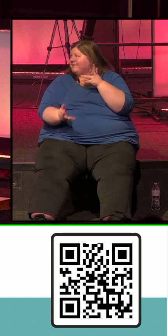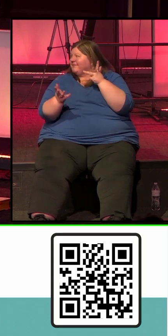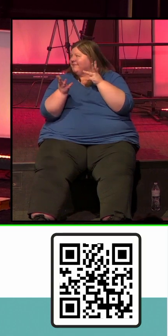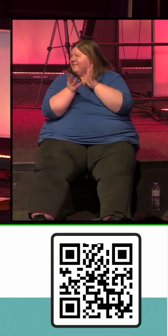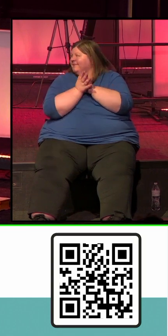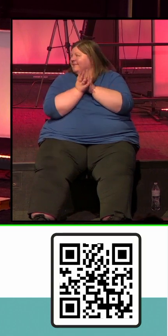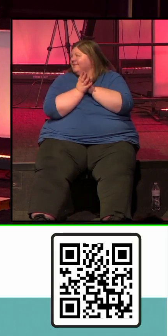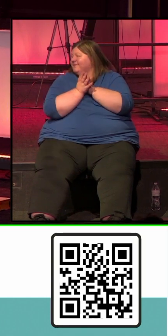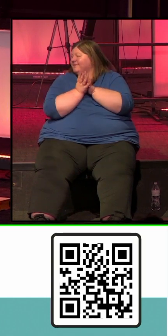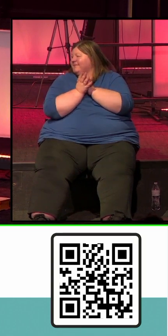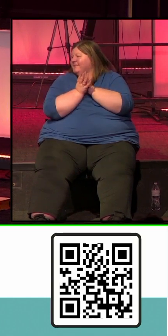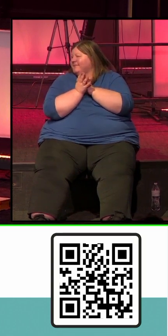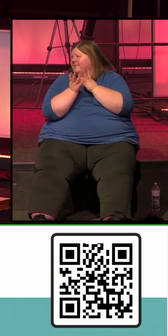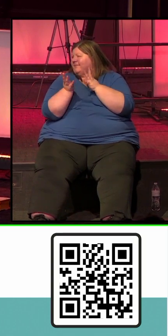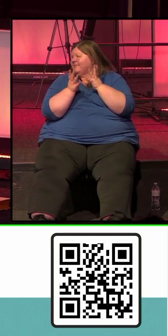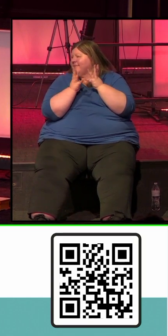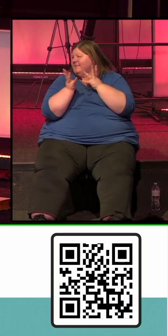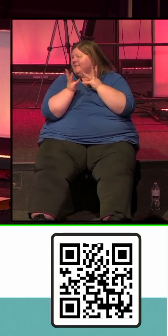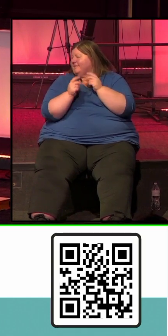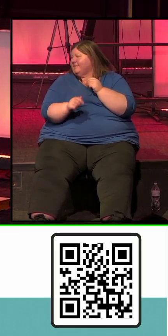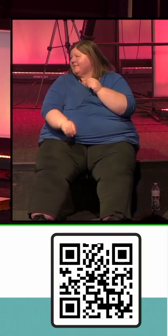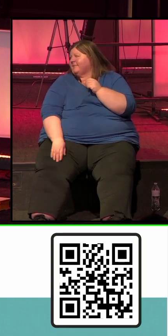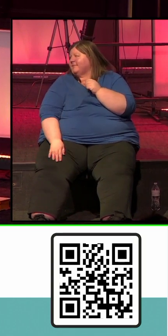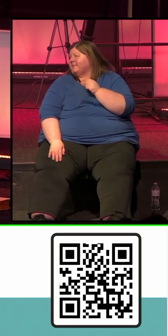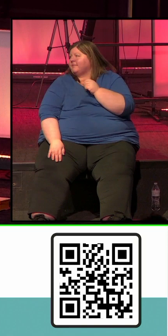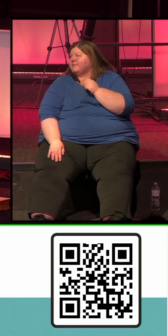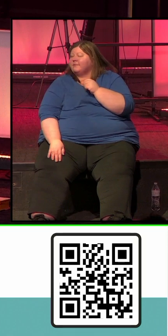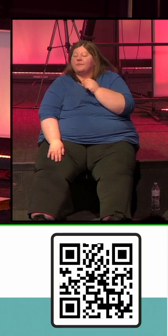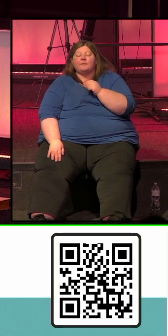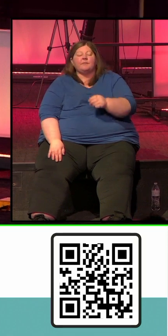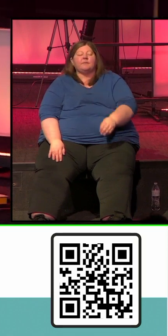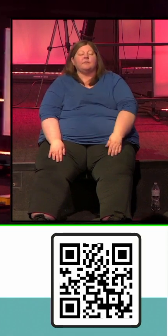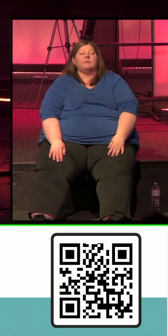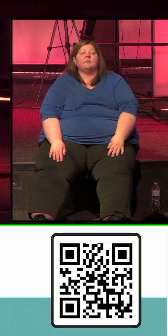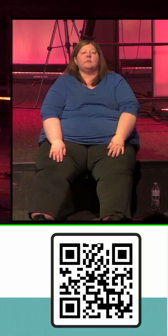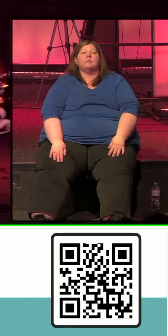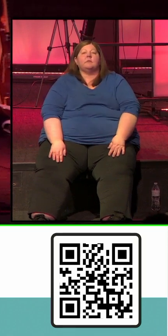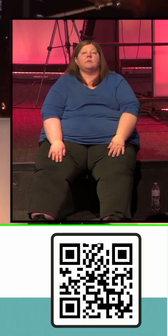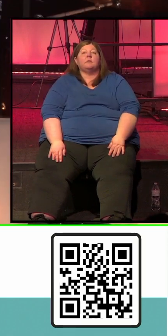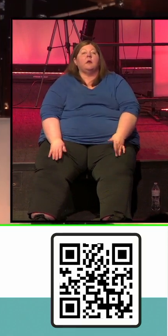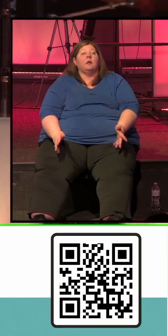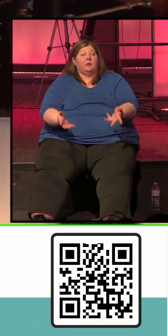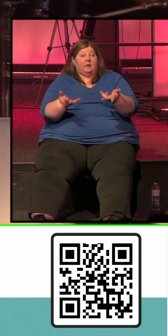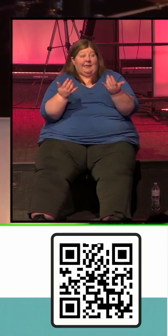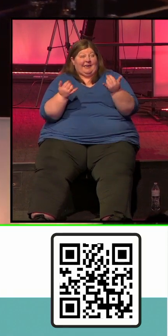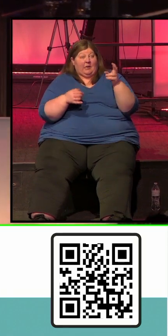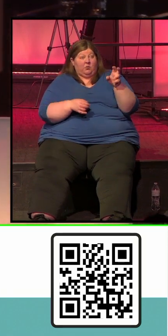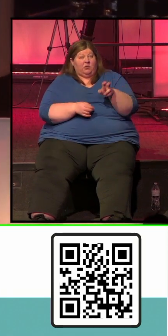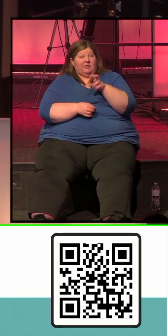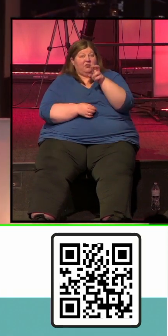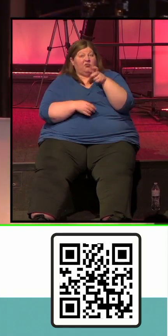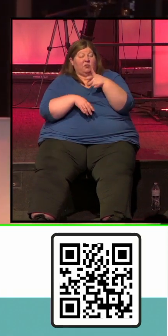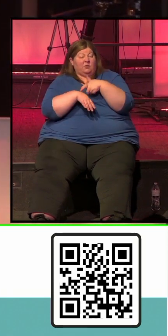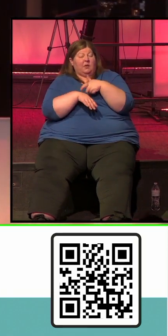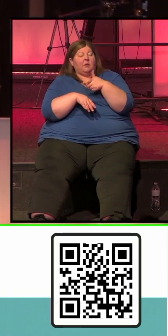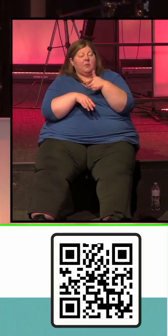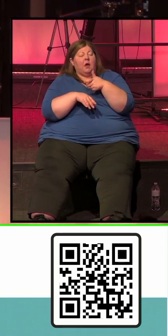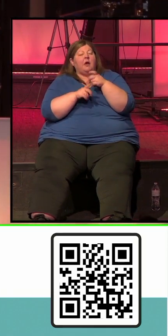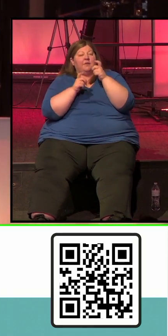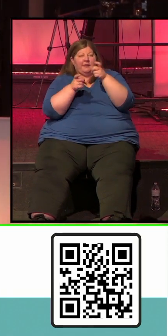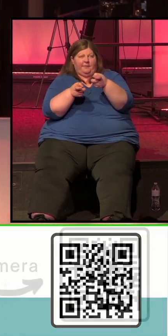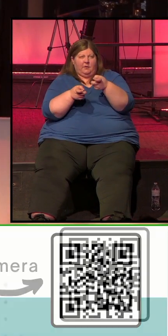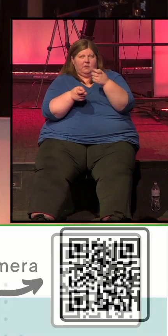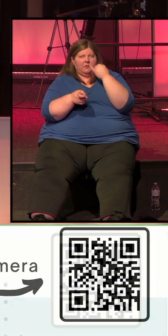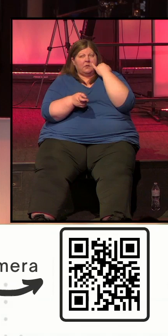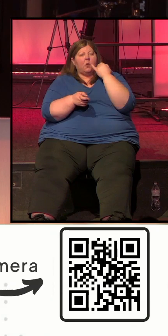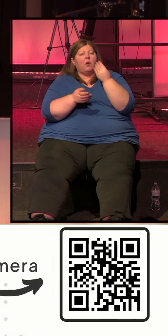Yeah, seriously, thank you. Made a huge impact. With that being said, I'd love to transition us into a time of giving. And so if